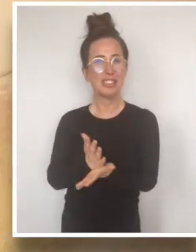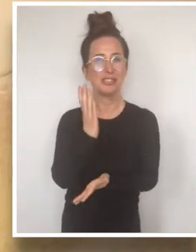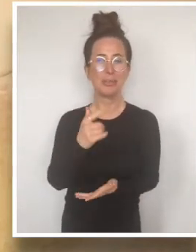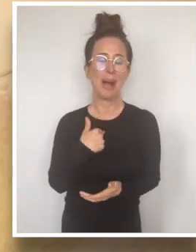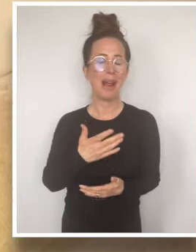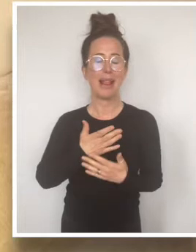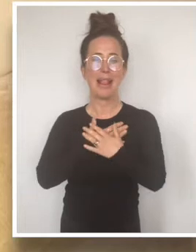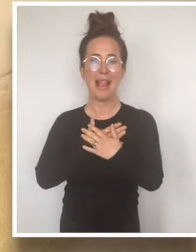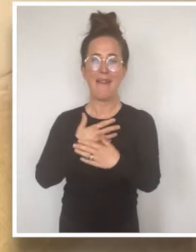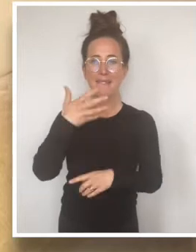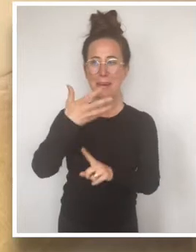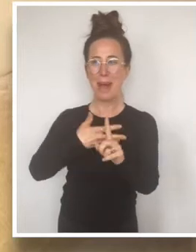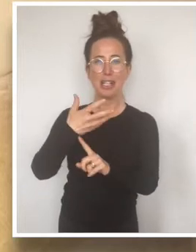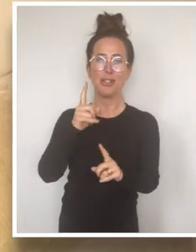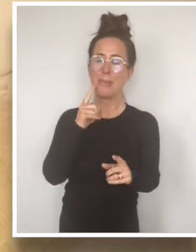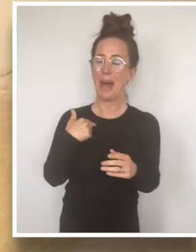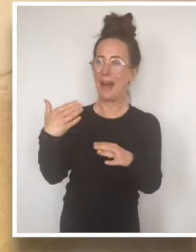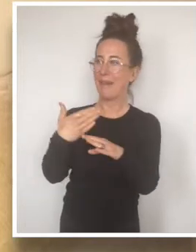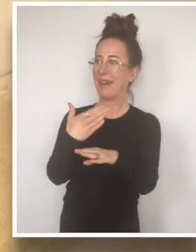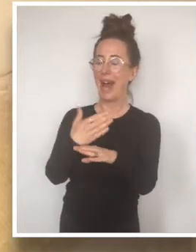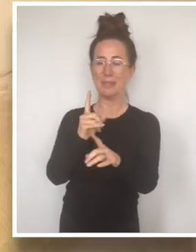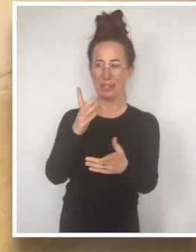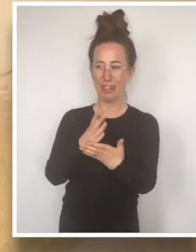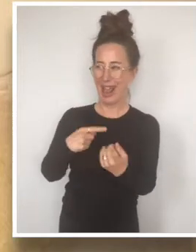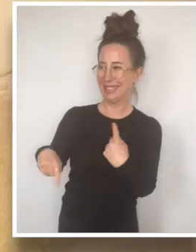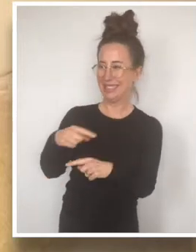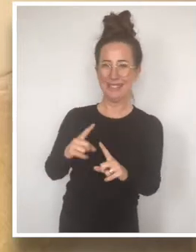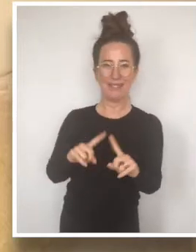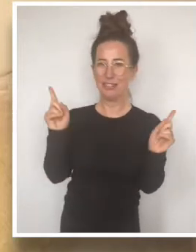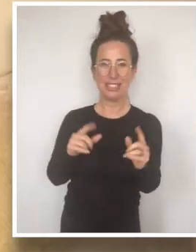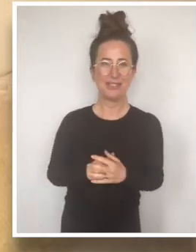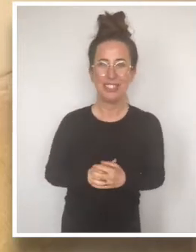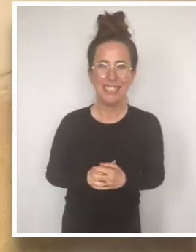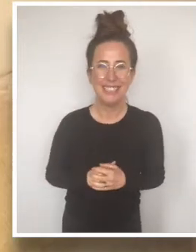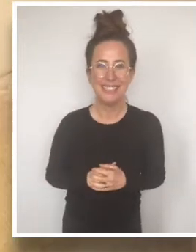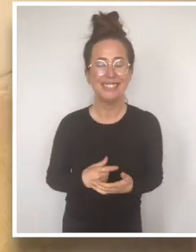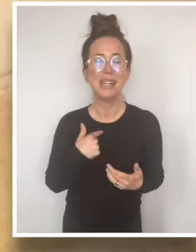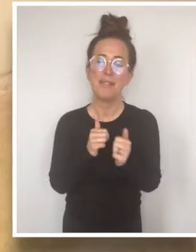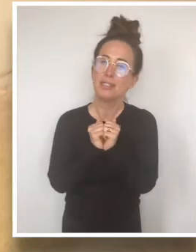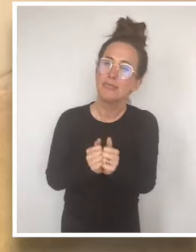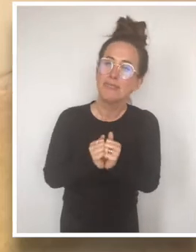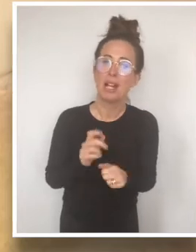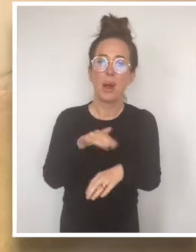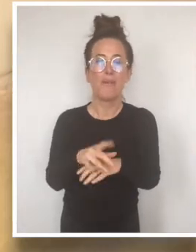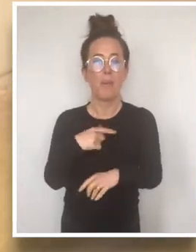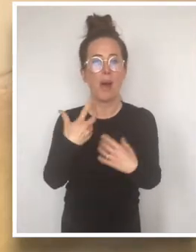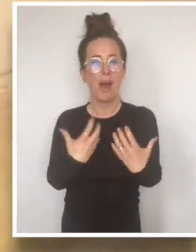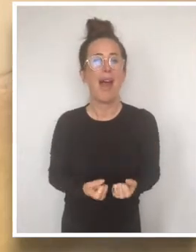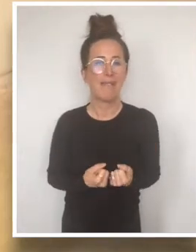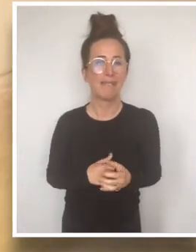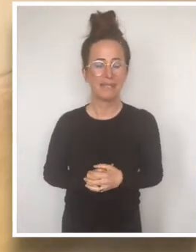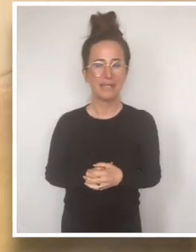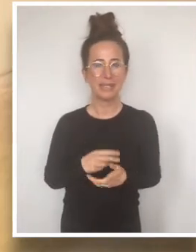that backdrop with my green screen effects, but my reality is quite different. But I'm very grateful what I have. You